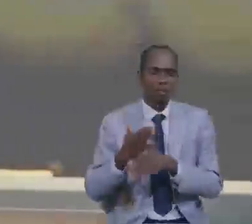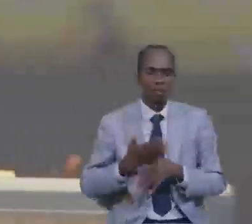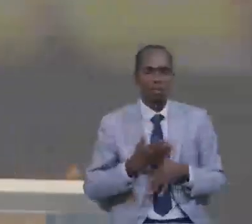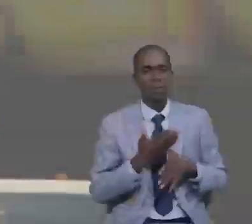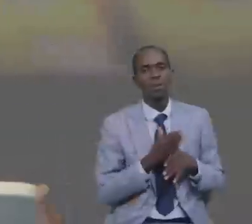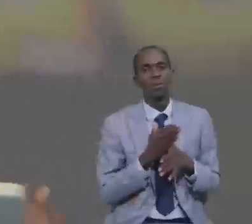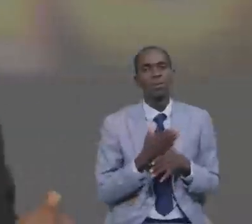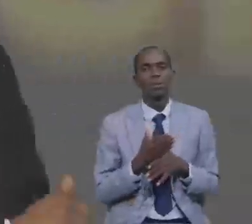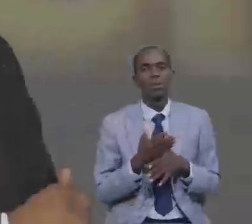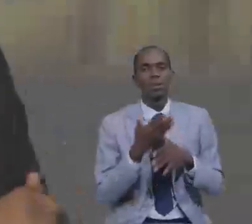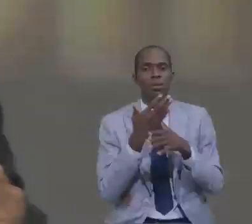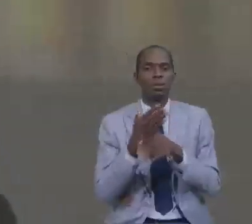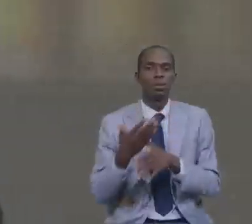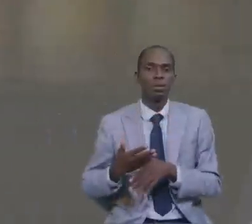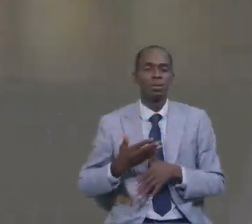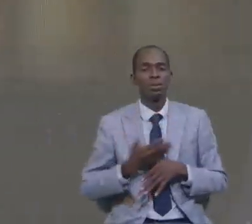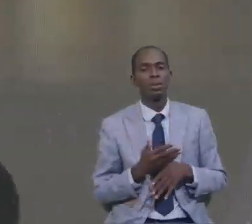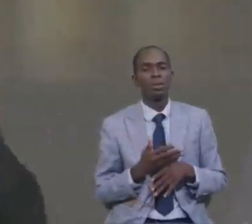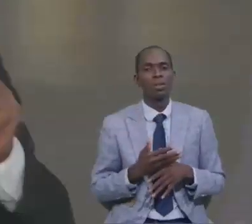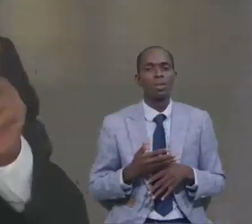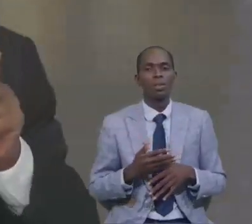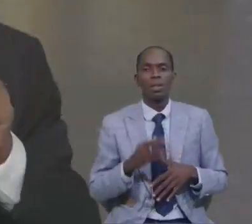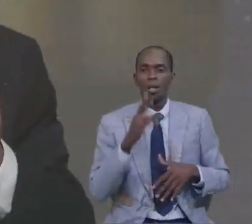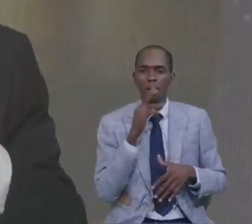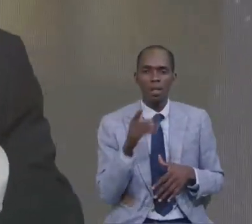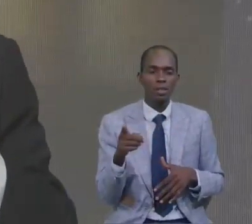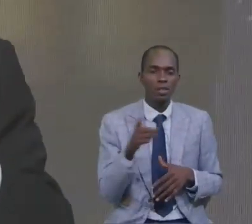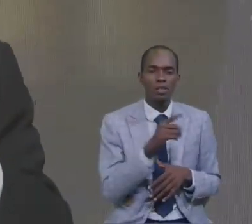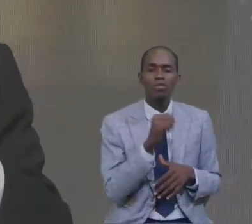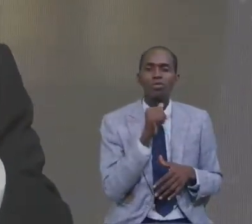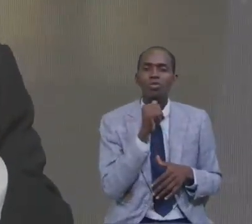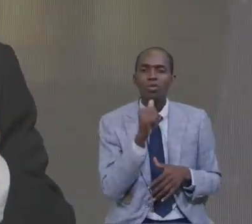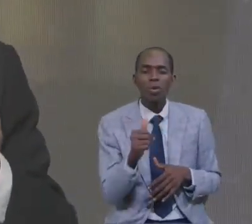men? I pray that real